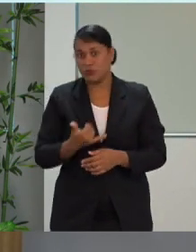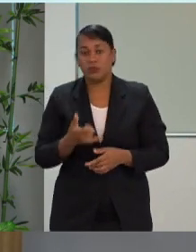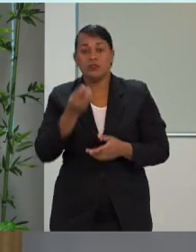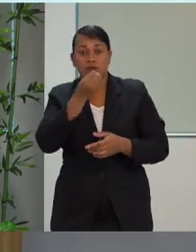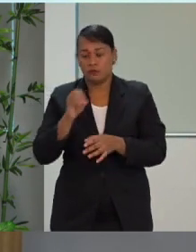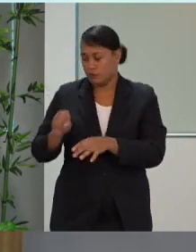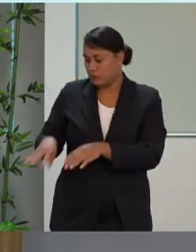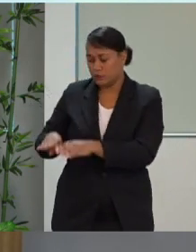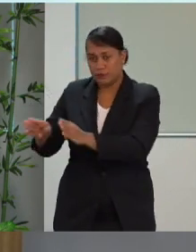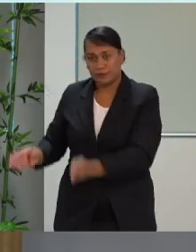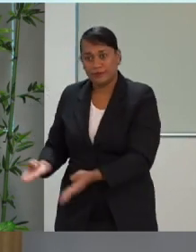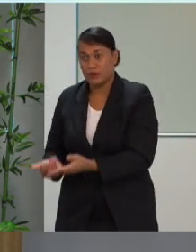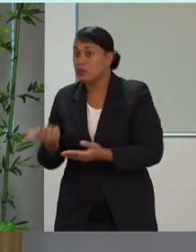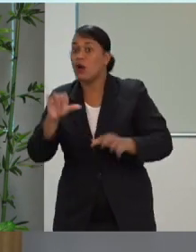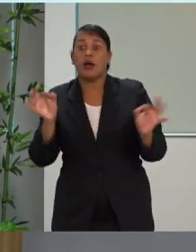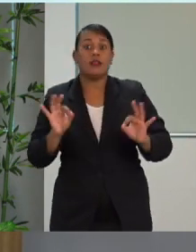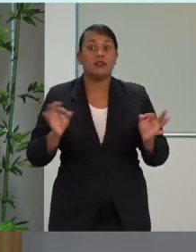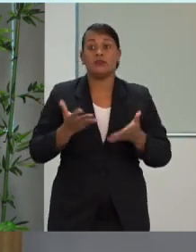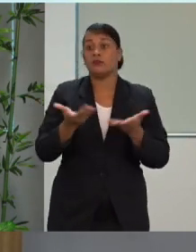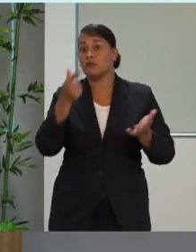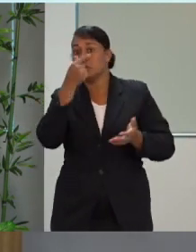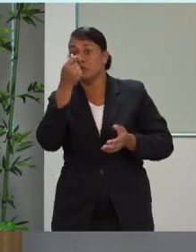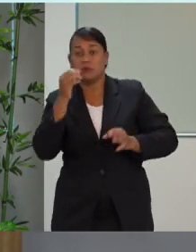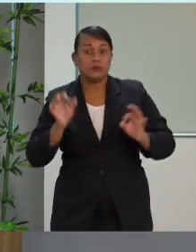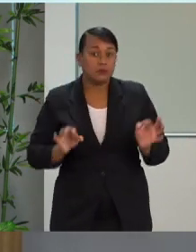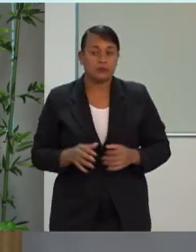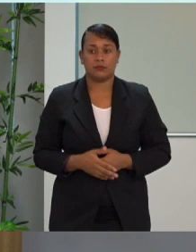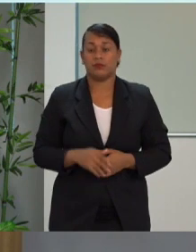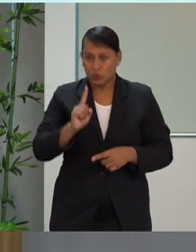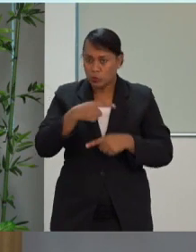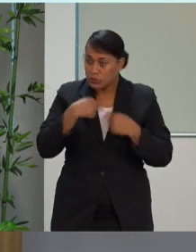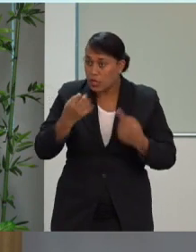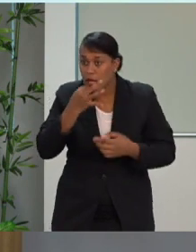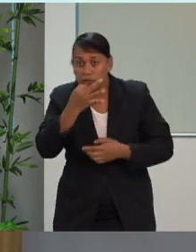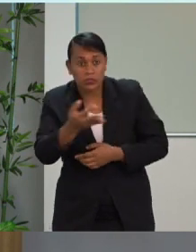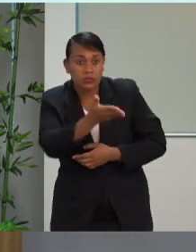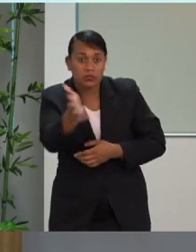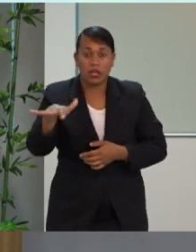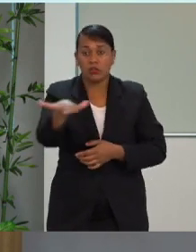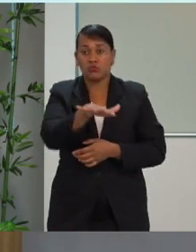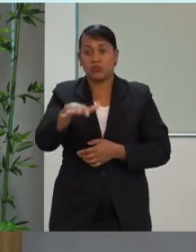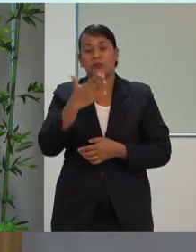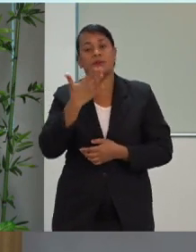if you don't have a tissue. We ask everyone to abide